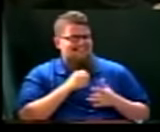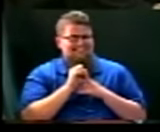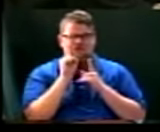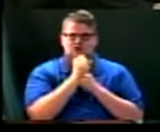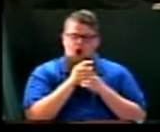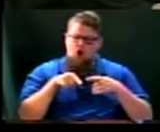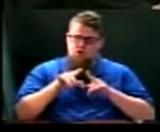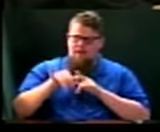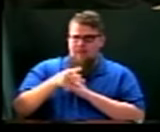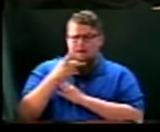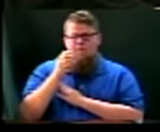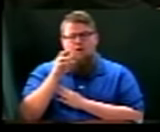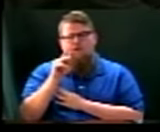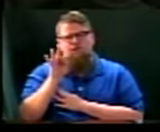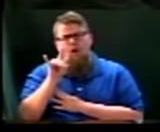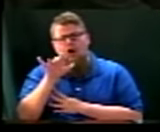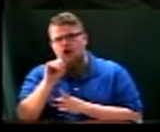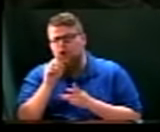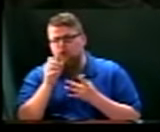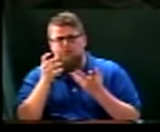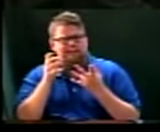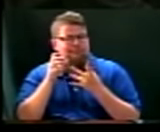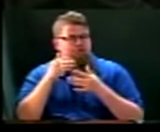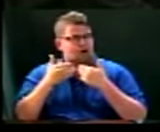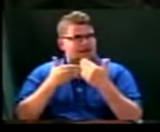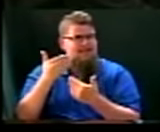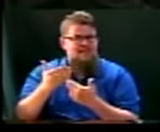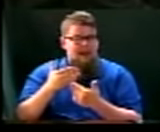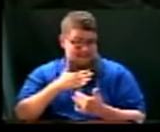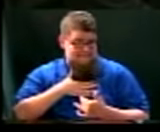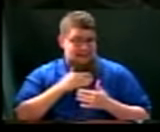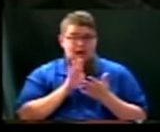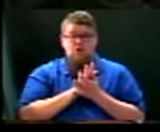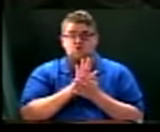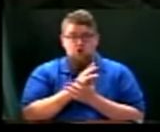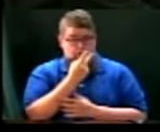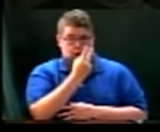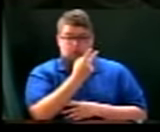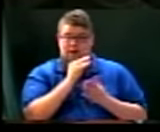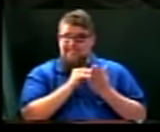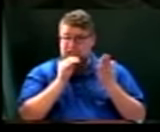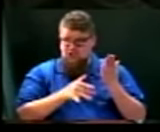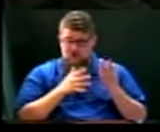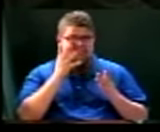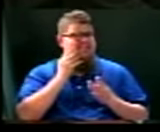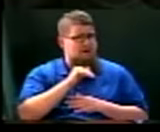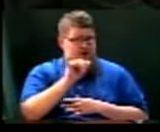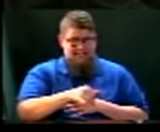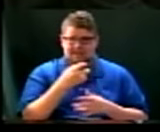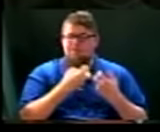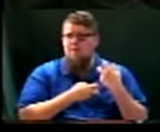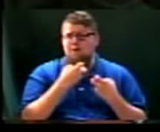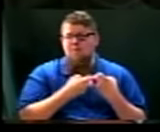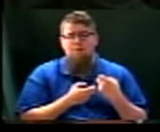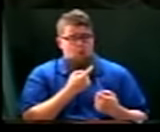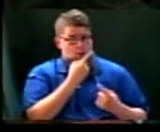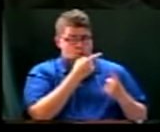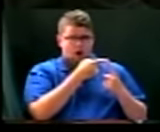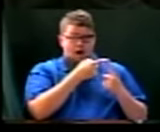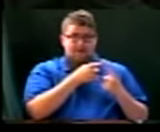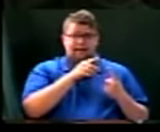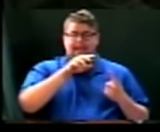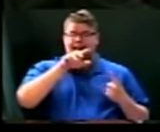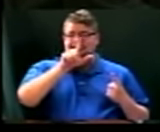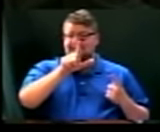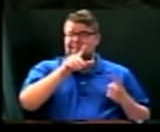during the portfolio process? At my school, 2 teachers faced such a challenge. One teacher took a leave of